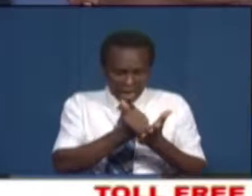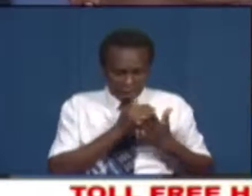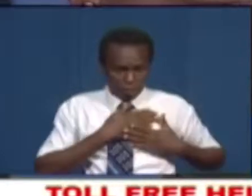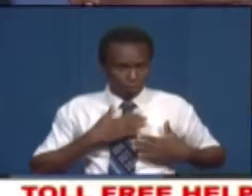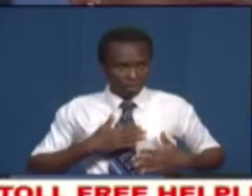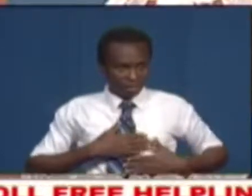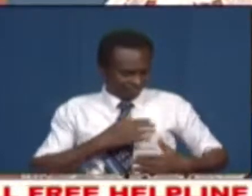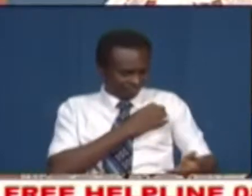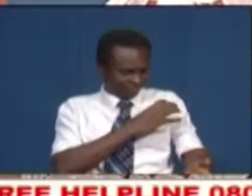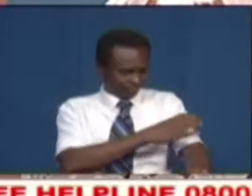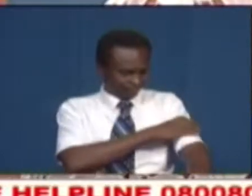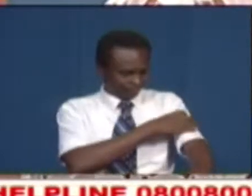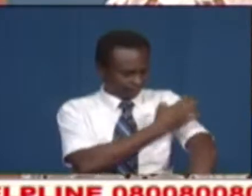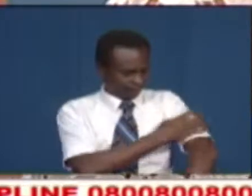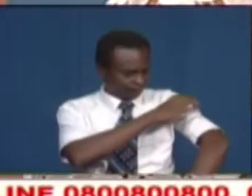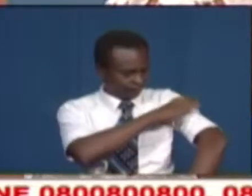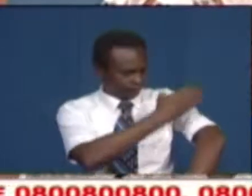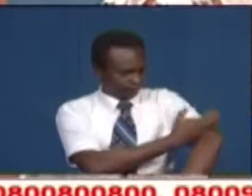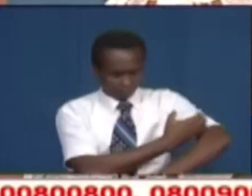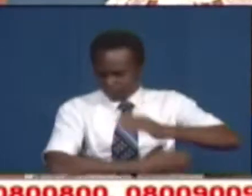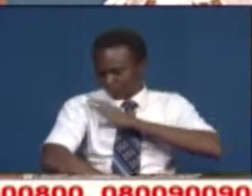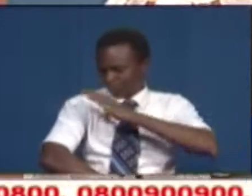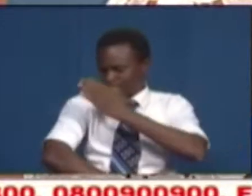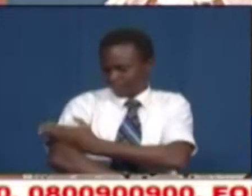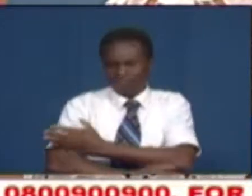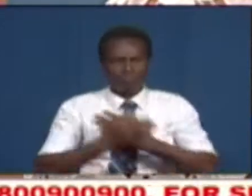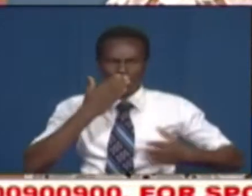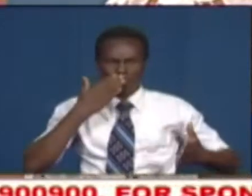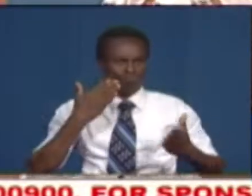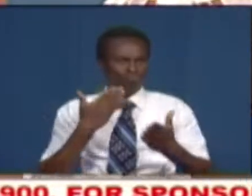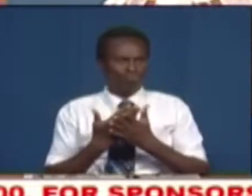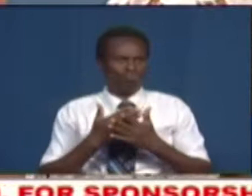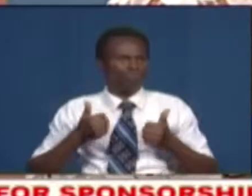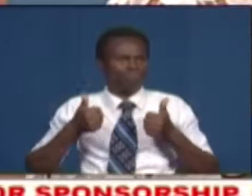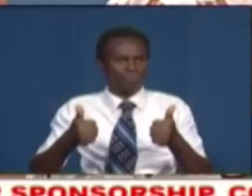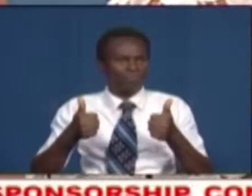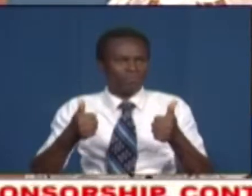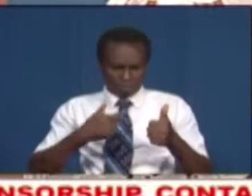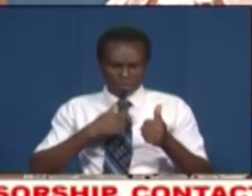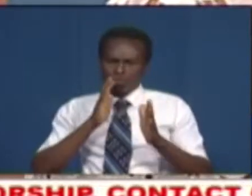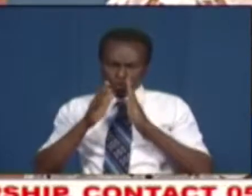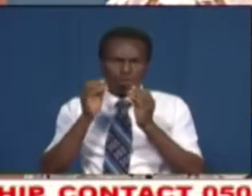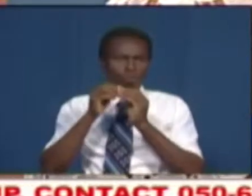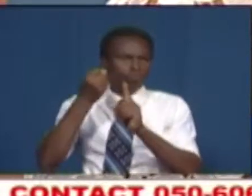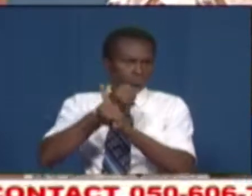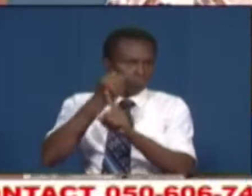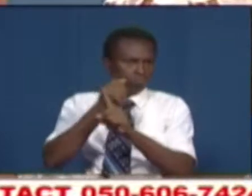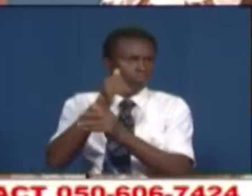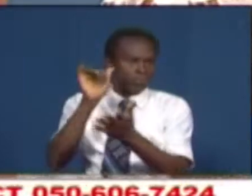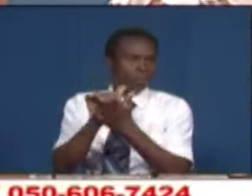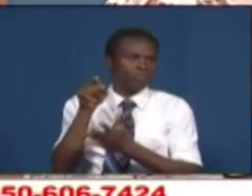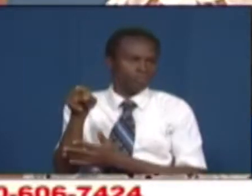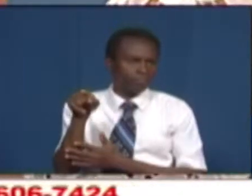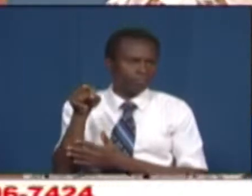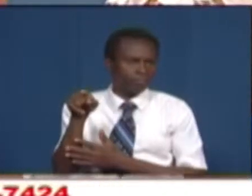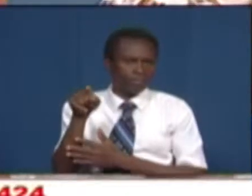eating into the society of today, and then we have to actually correct it. So I'm preaching that so seriously, and then every, now